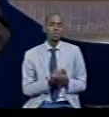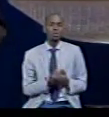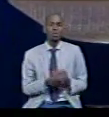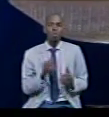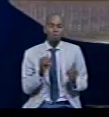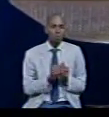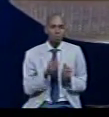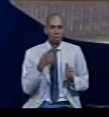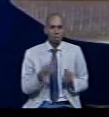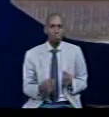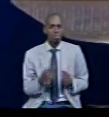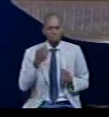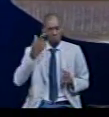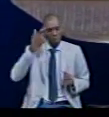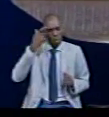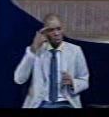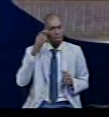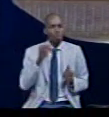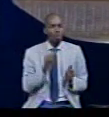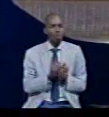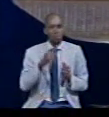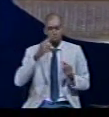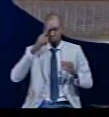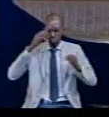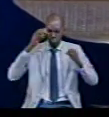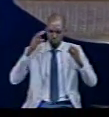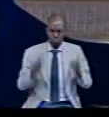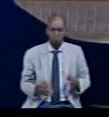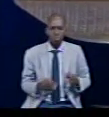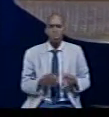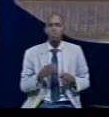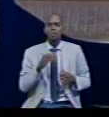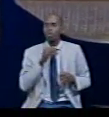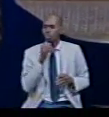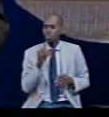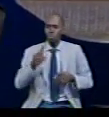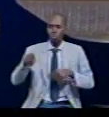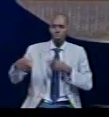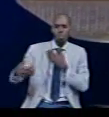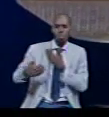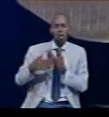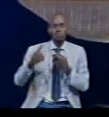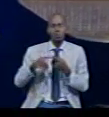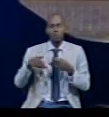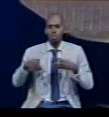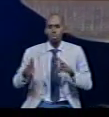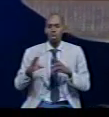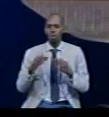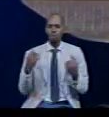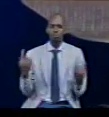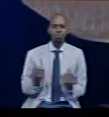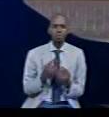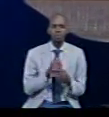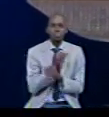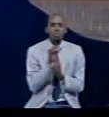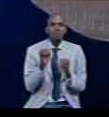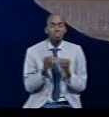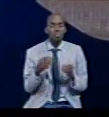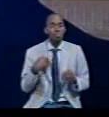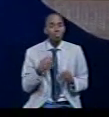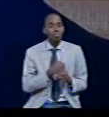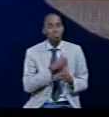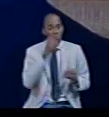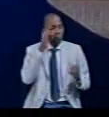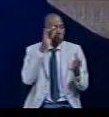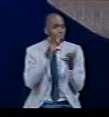the decision, we will not go in the way of our righteousness anymore, and we believe on the Lord Jesus